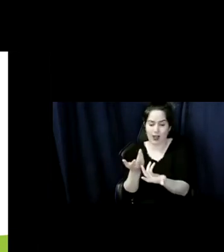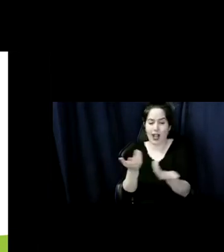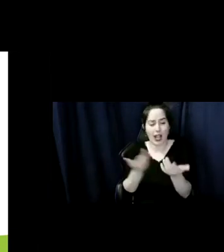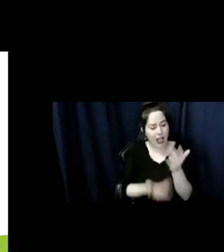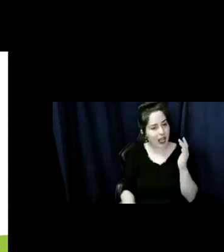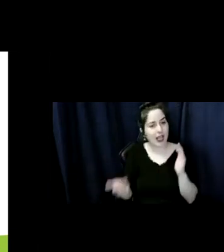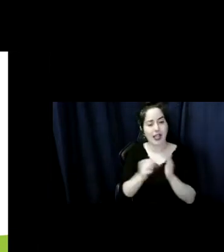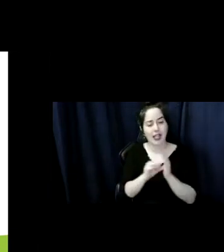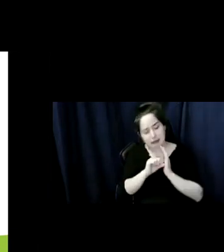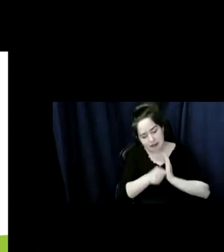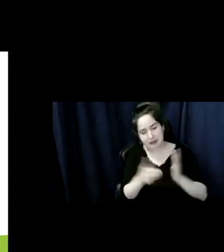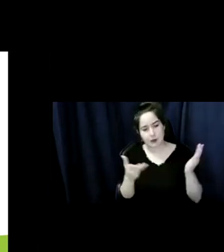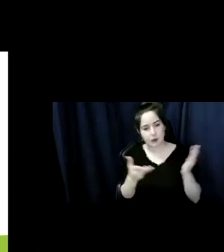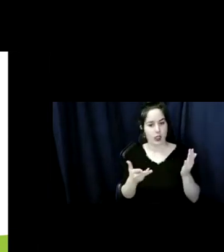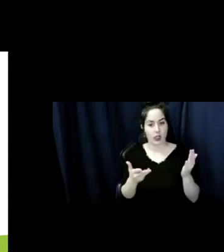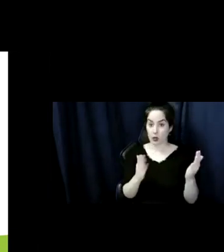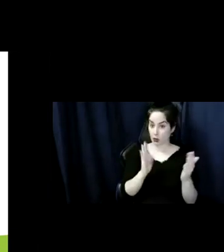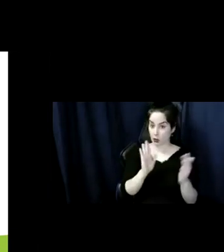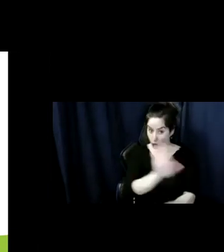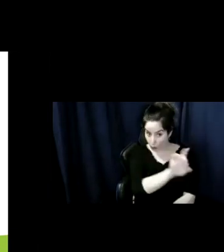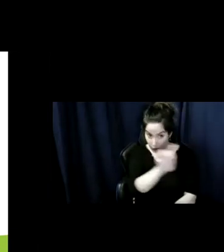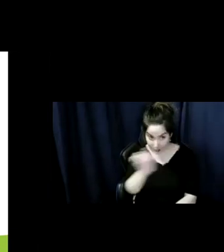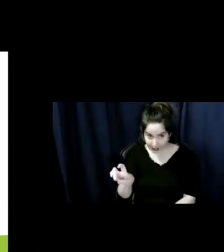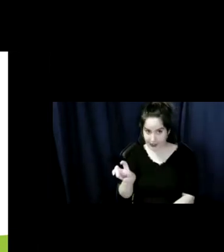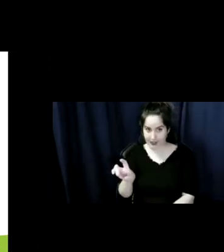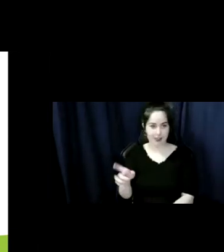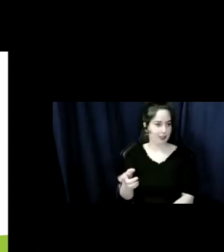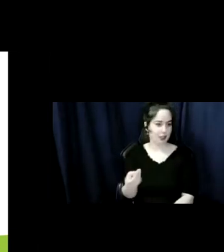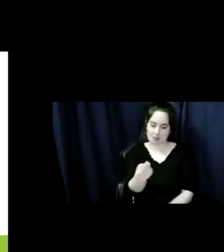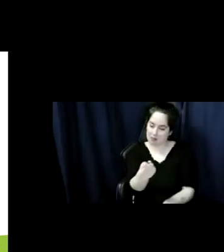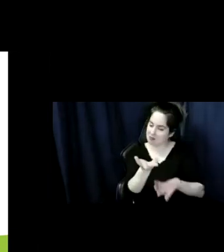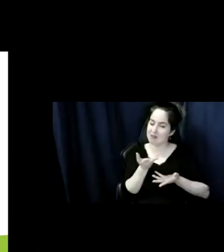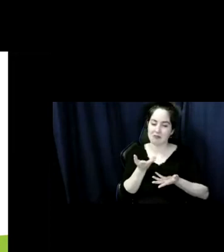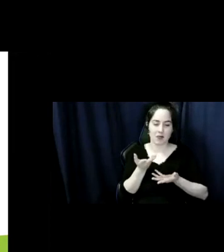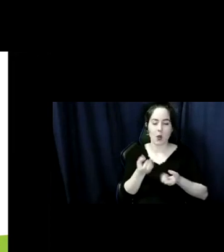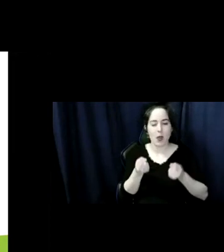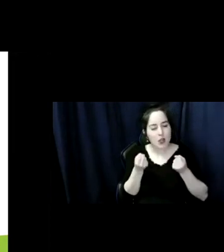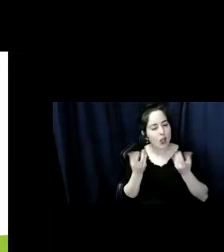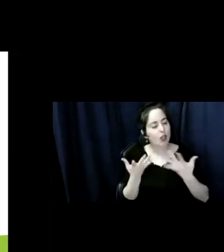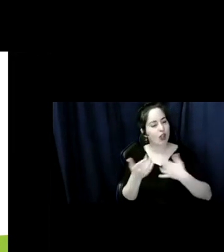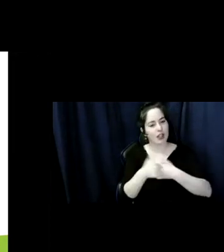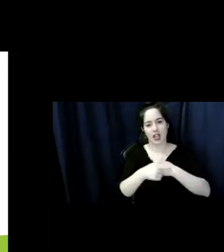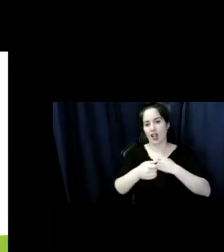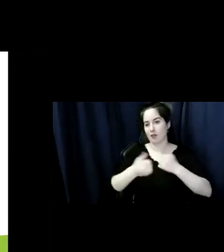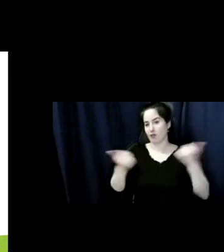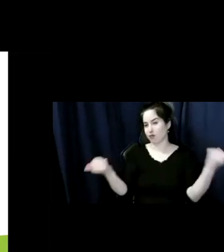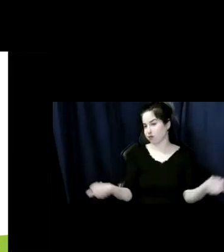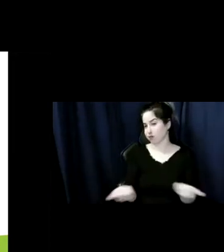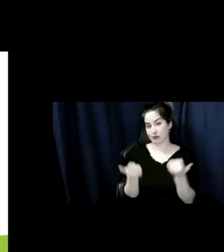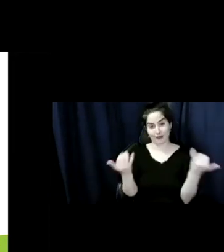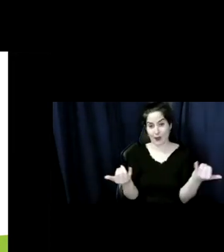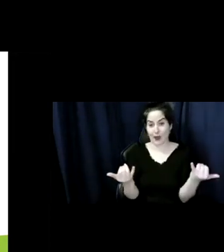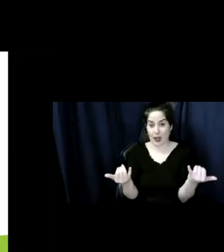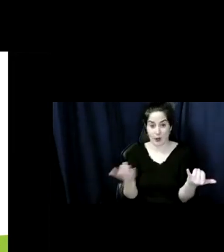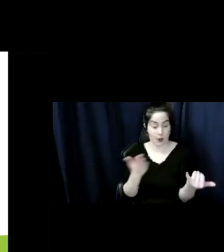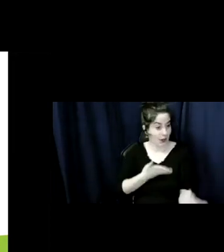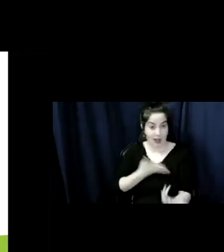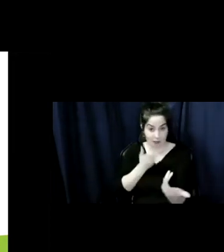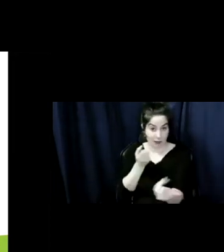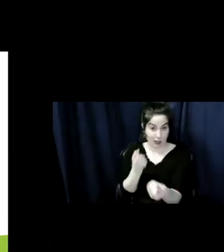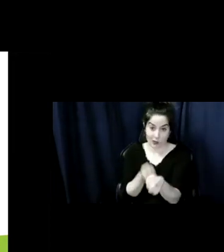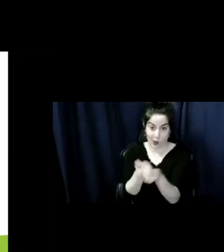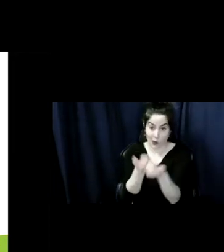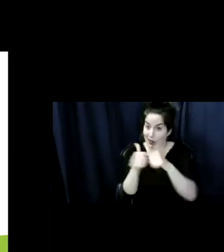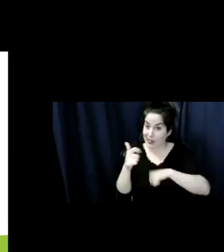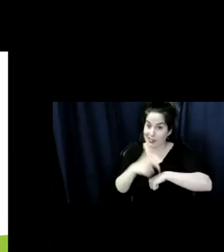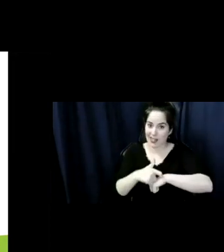there's loads of time between now and the deadline. Just get in touch and reach out. We're really happy to help anytime. So I'm going to